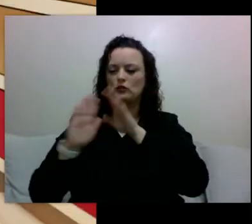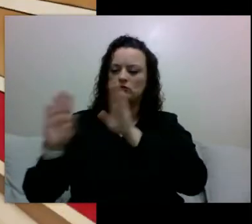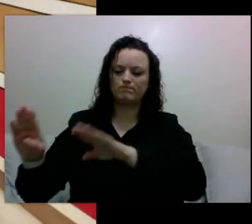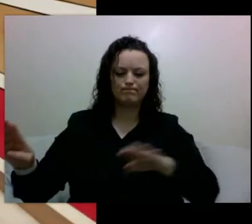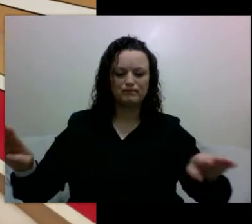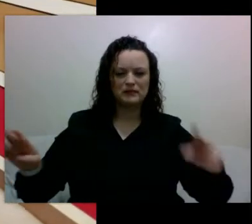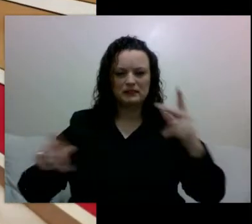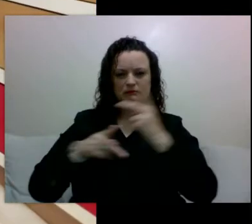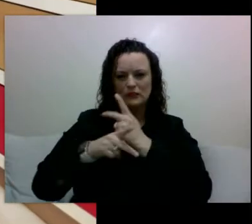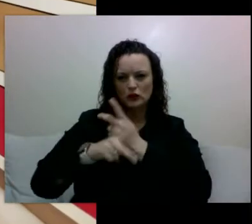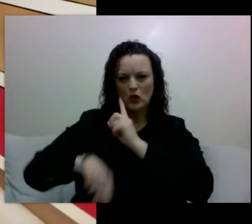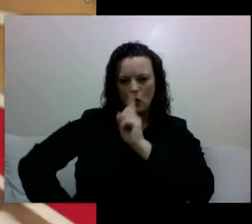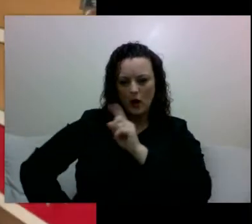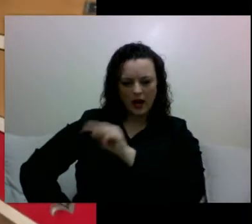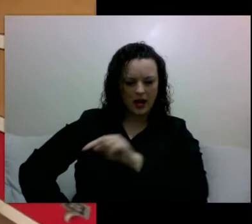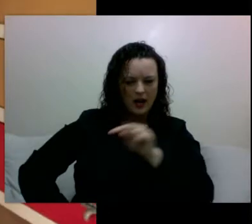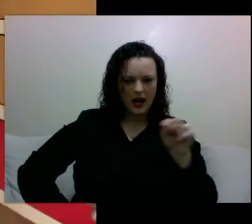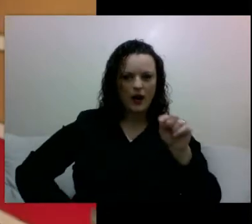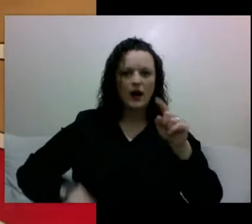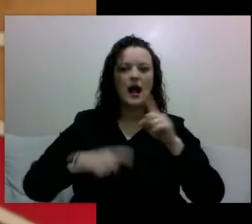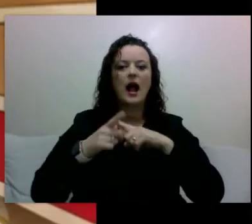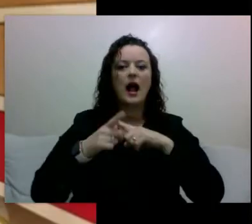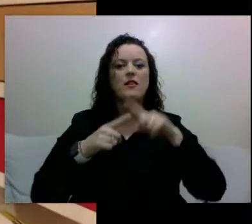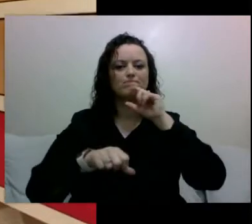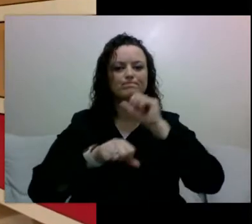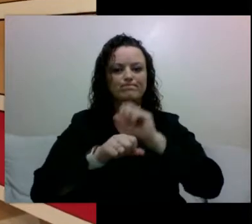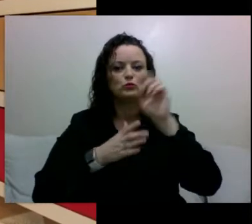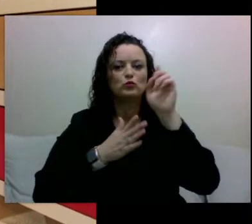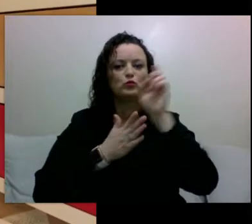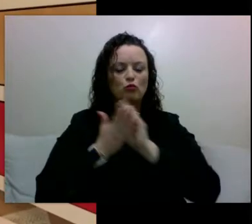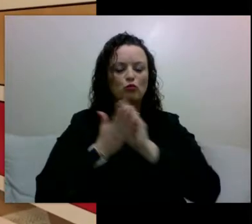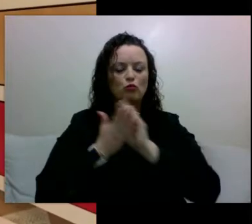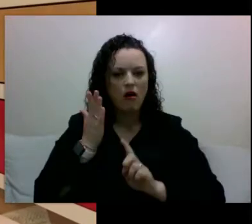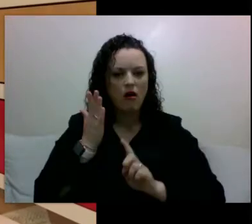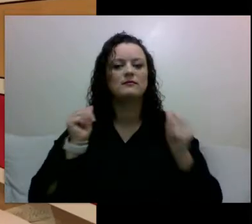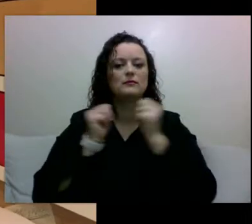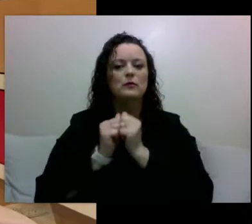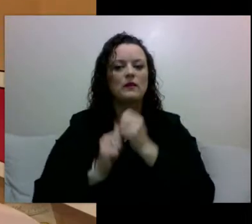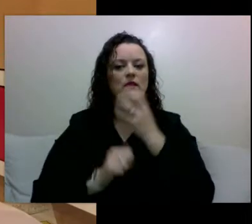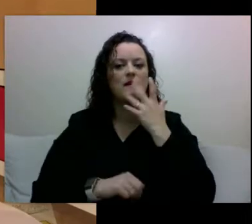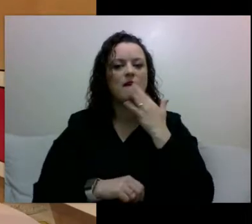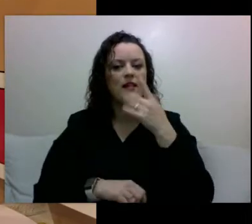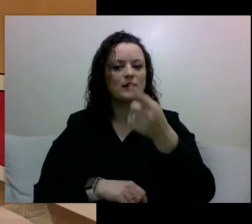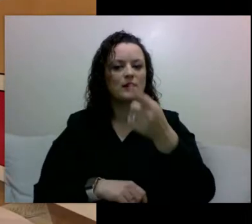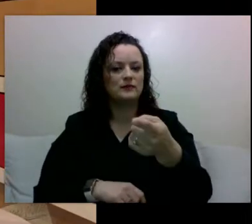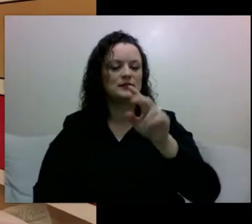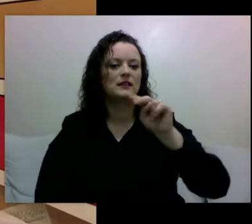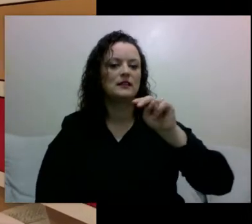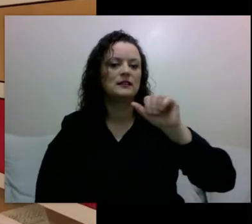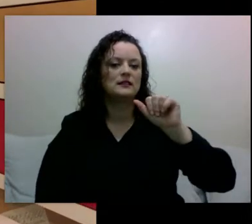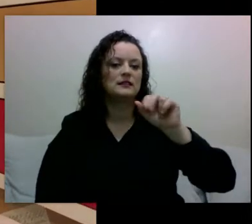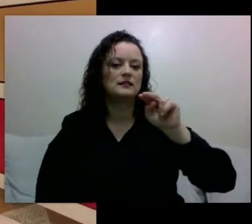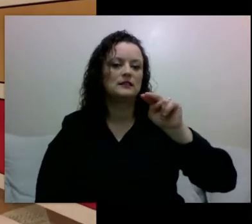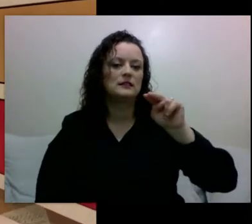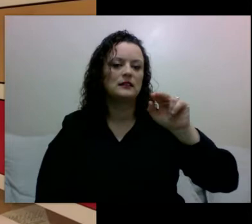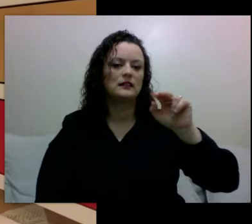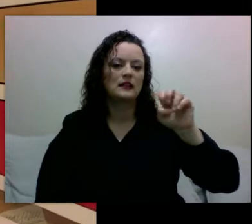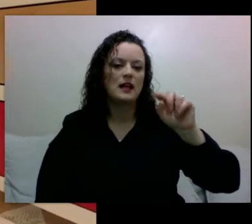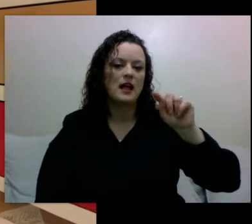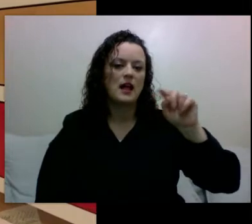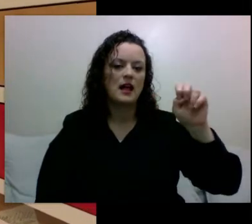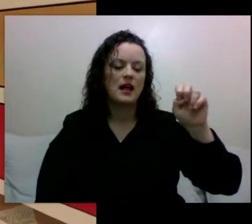and draw them, and color them. There's Nanette having the baguette. This